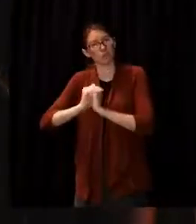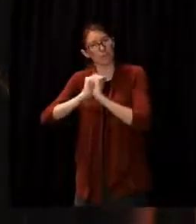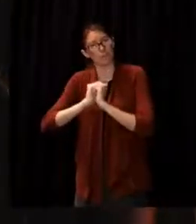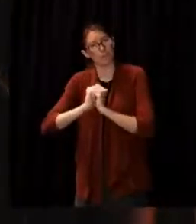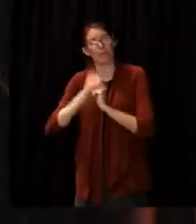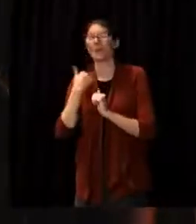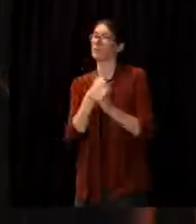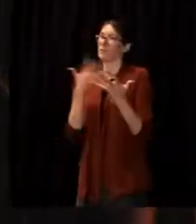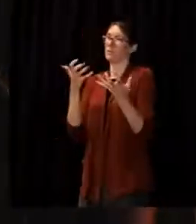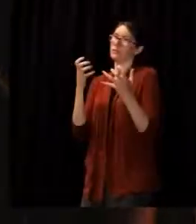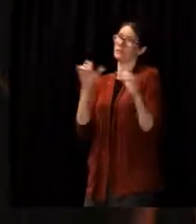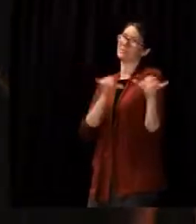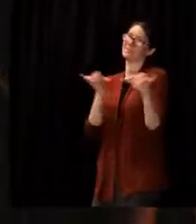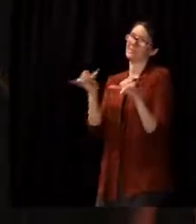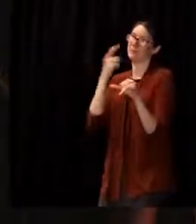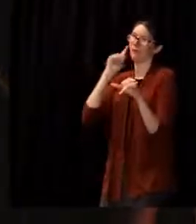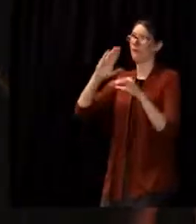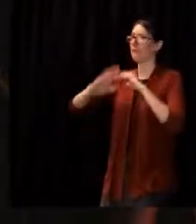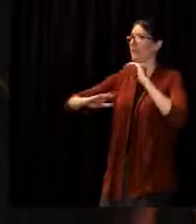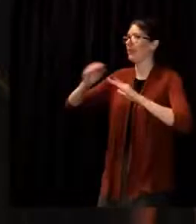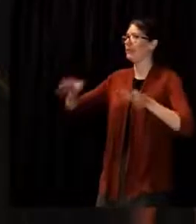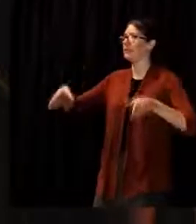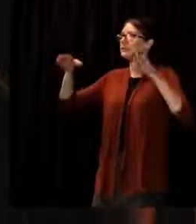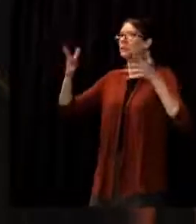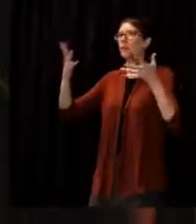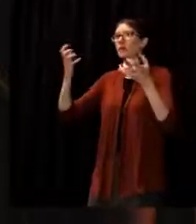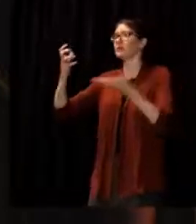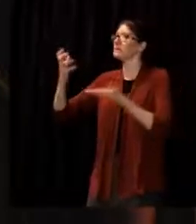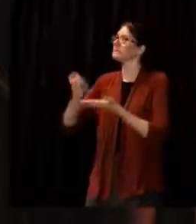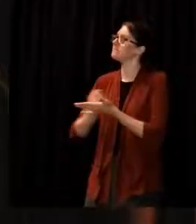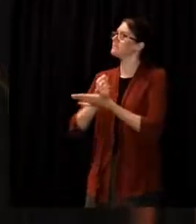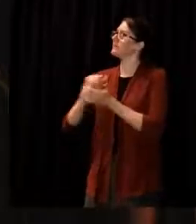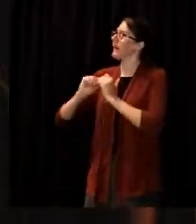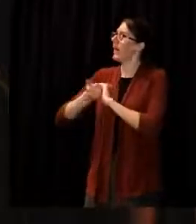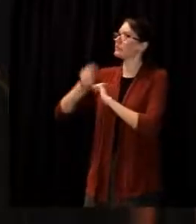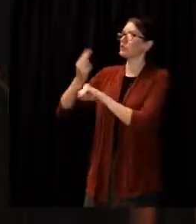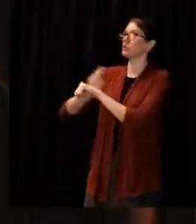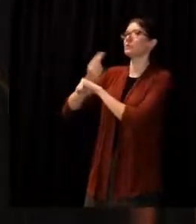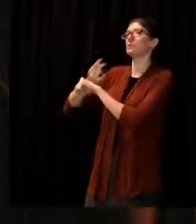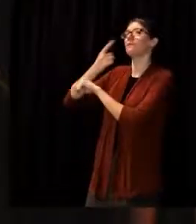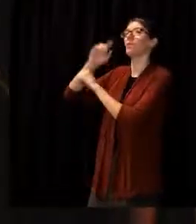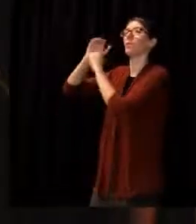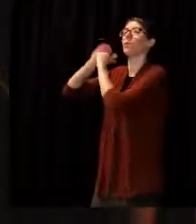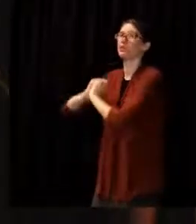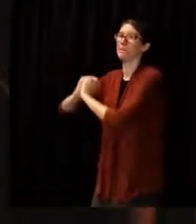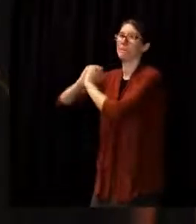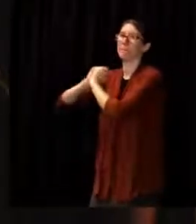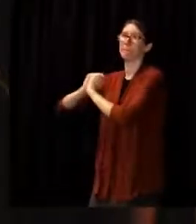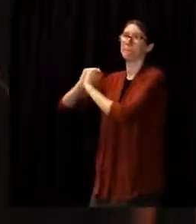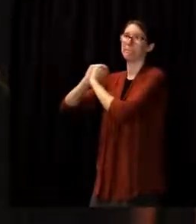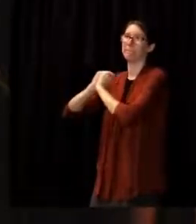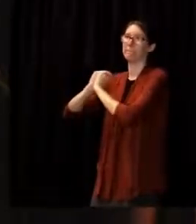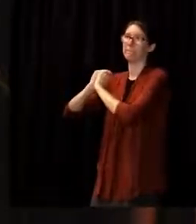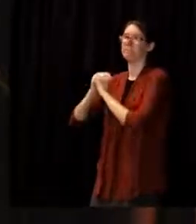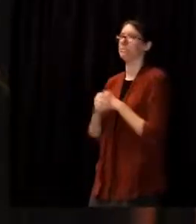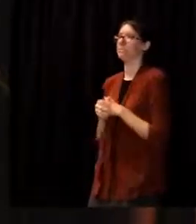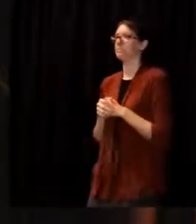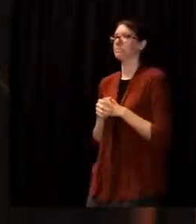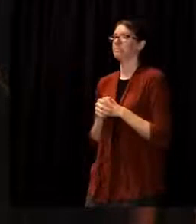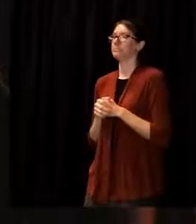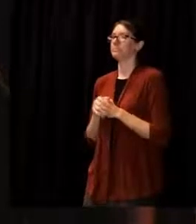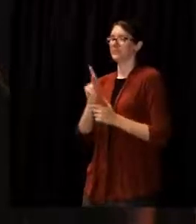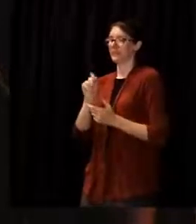our facility and maximizing it and using it better. In my own home, there was several years back, Karen, we had